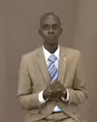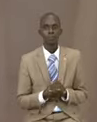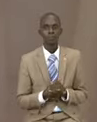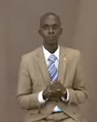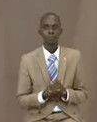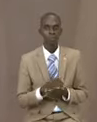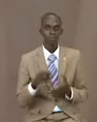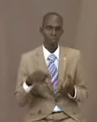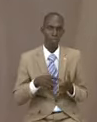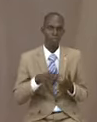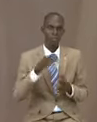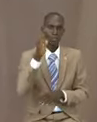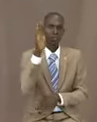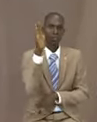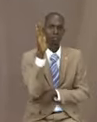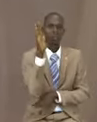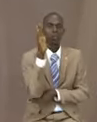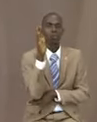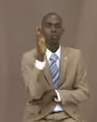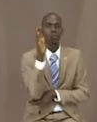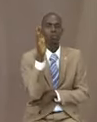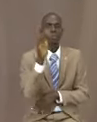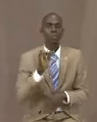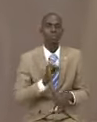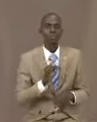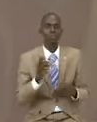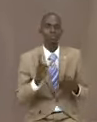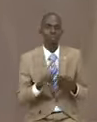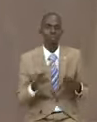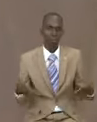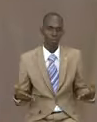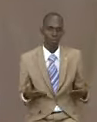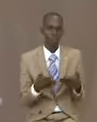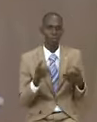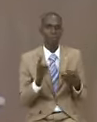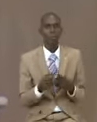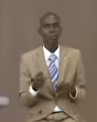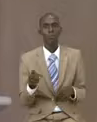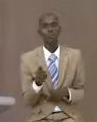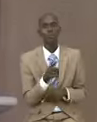This afternoon, I want to introduce to you